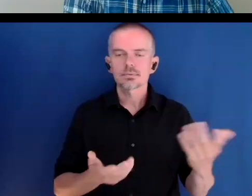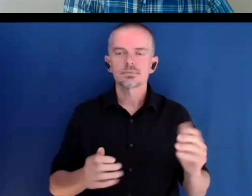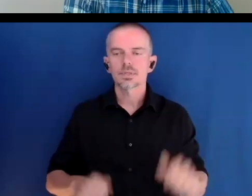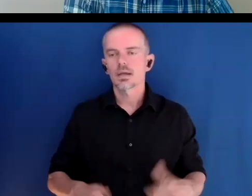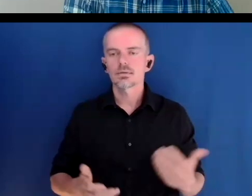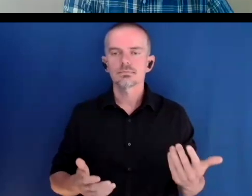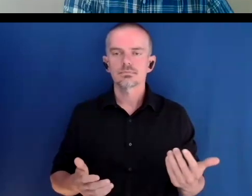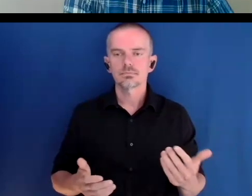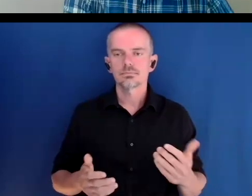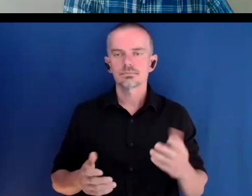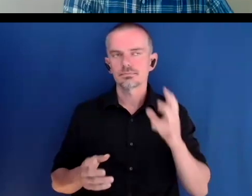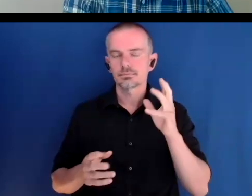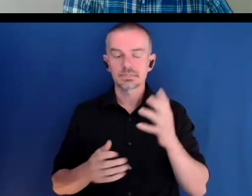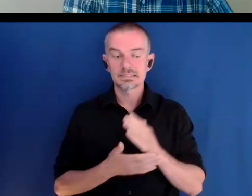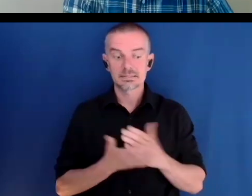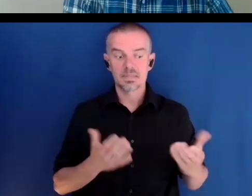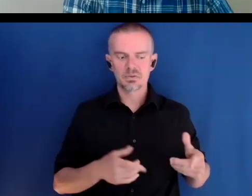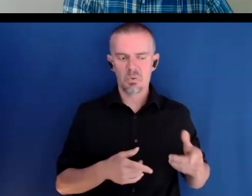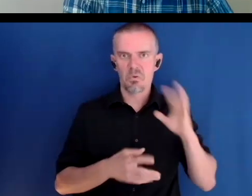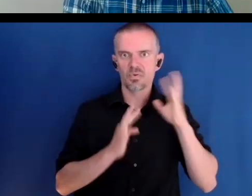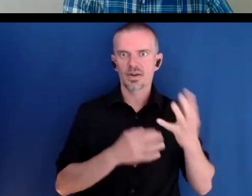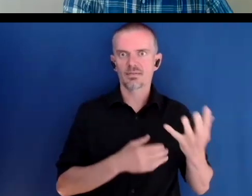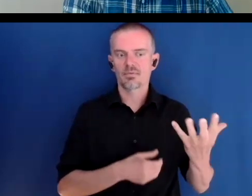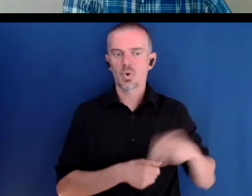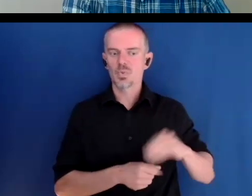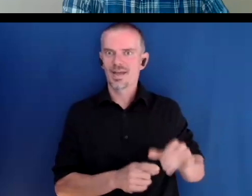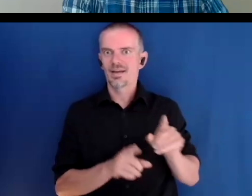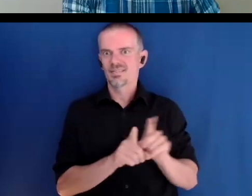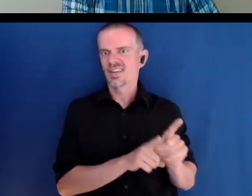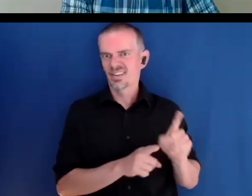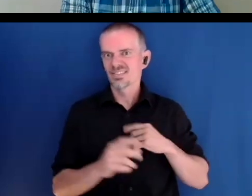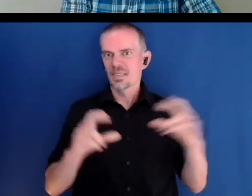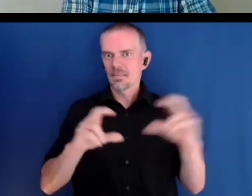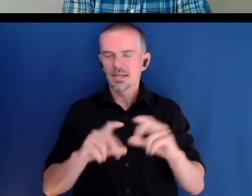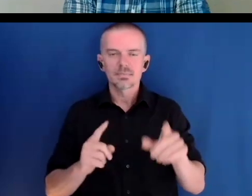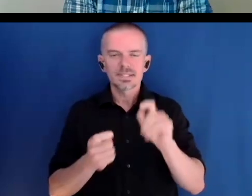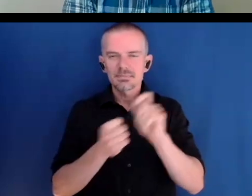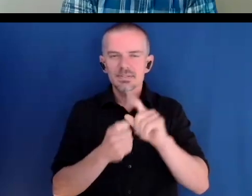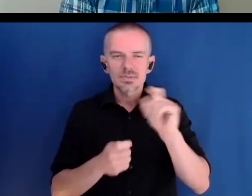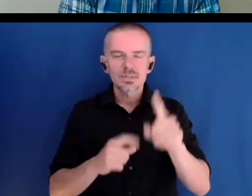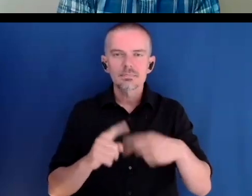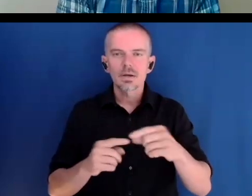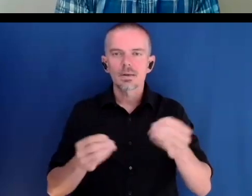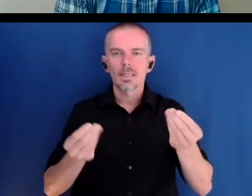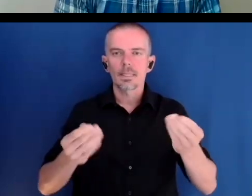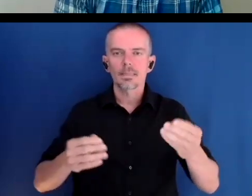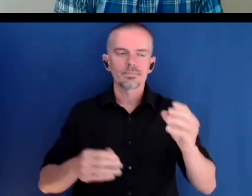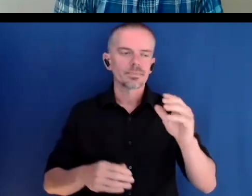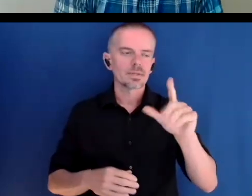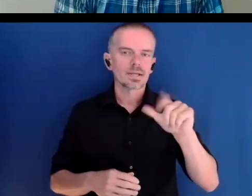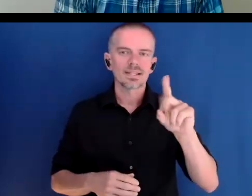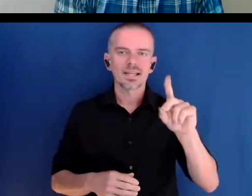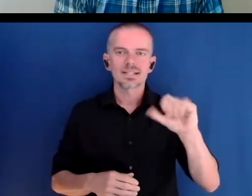of creatively classify lots of things as match. But when you think about the specific example, the question was around landscape agreements,